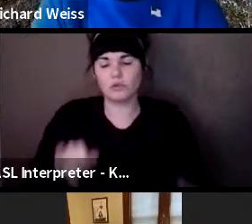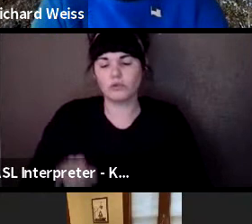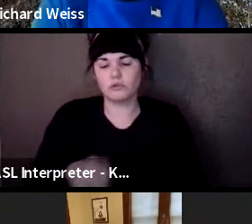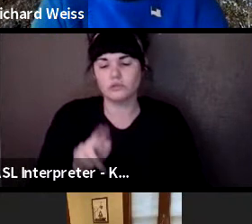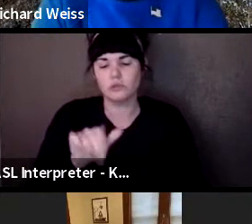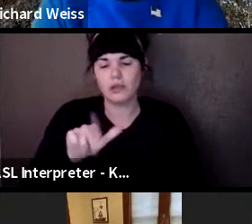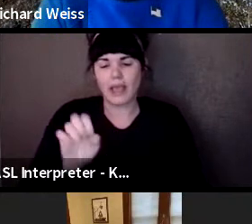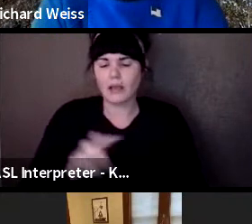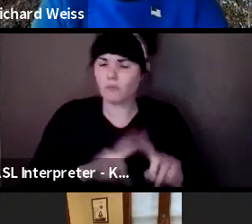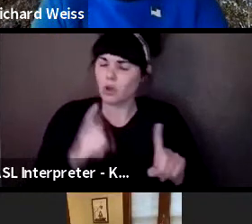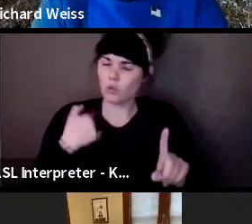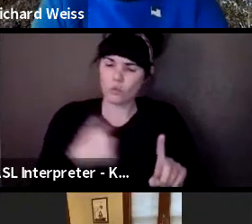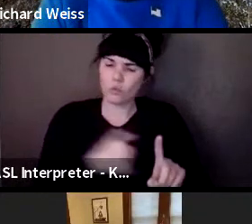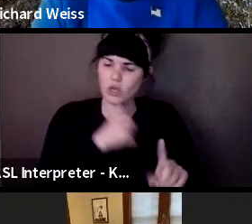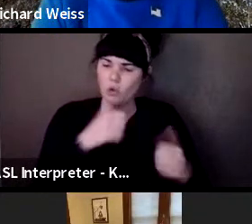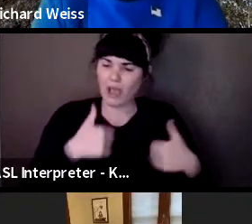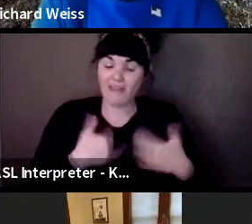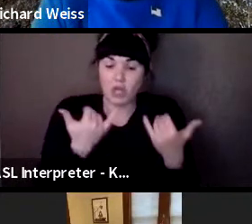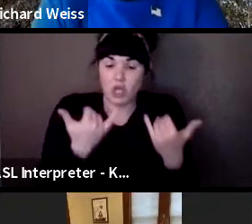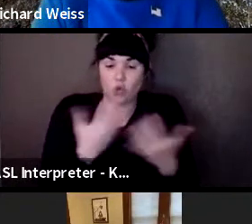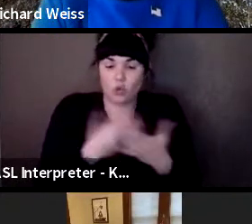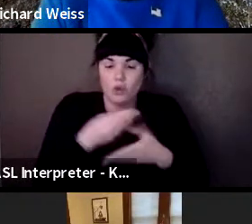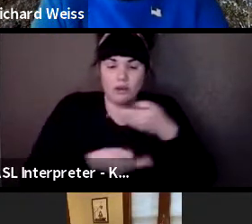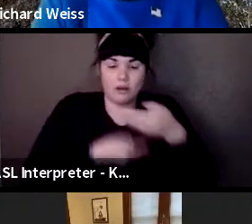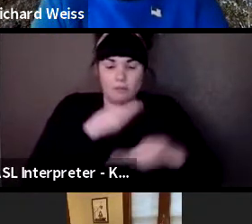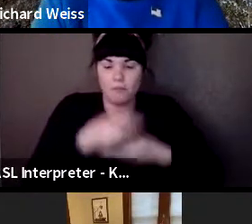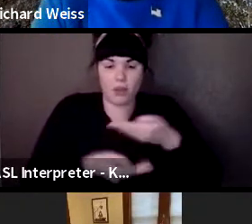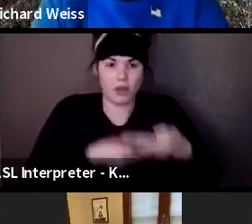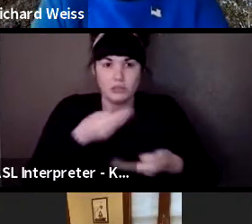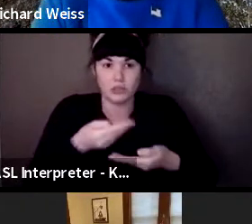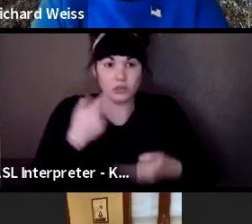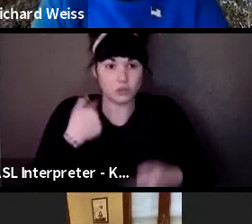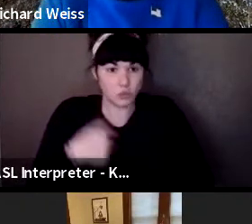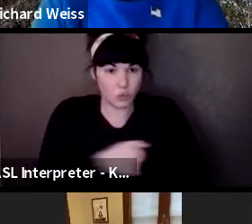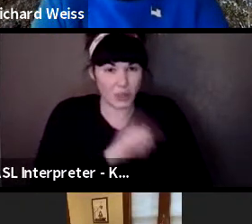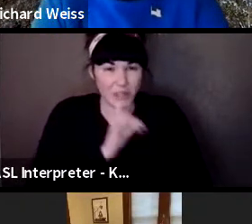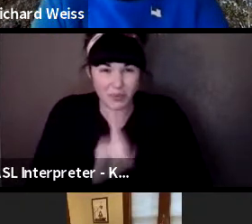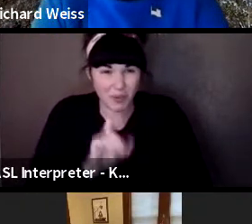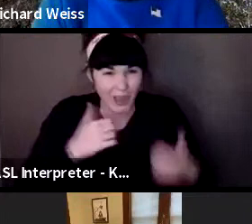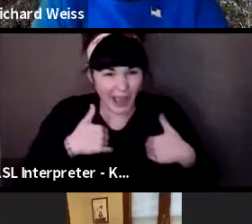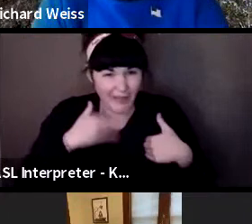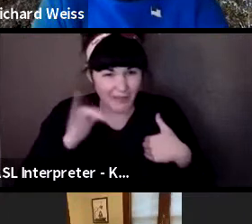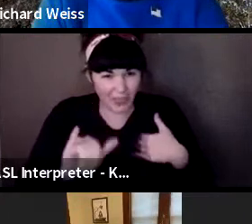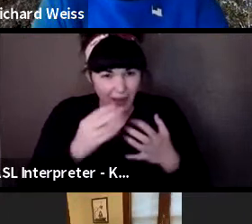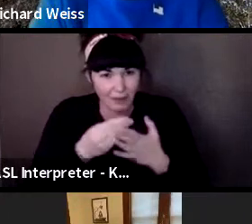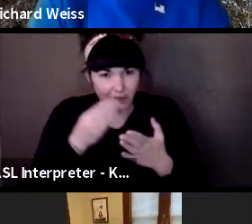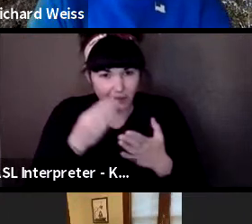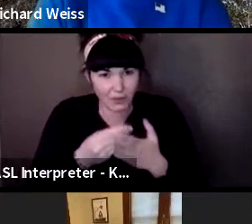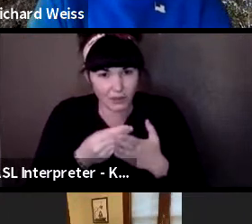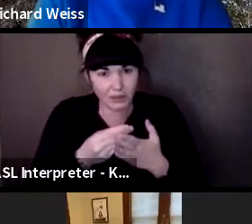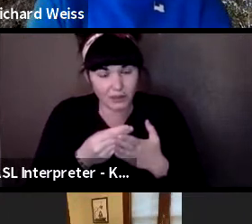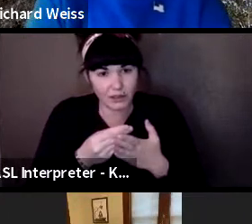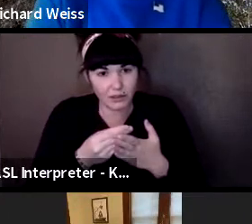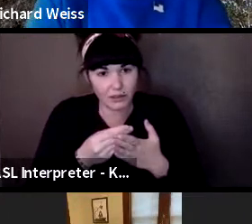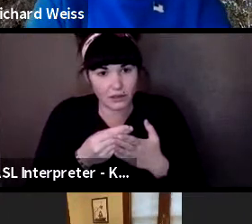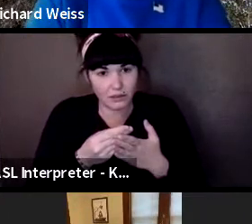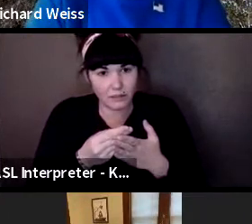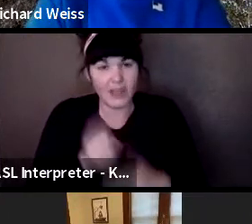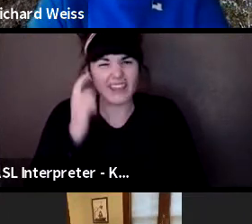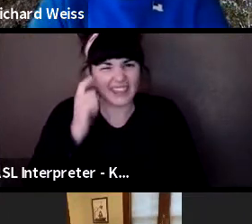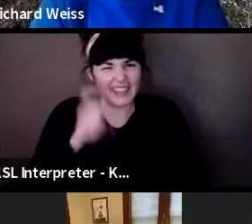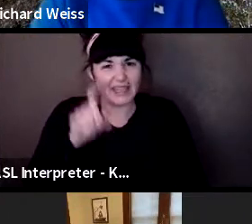money? And like Doug said, it probably needs to come from something that we've already allocated, because I think we were pretty much used up.